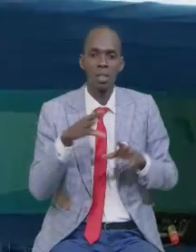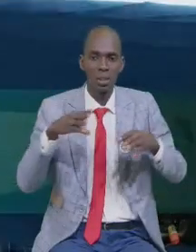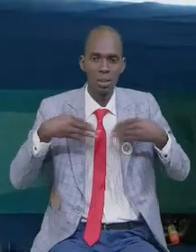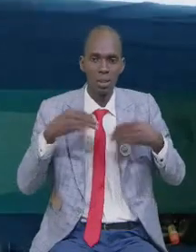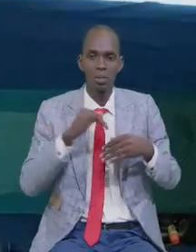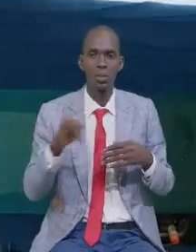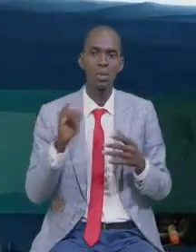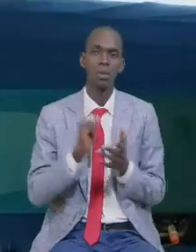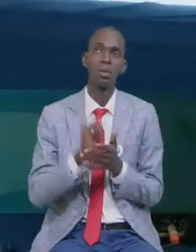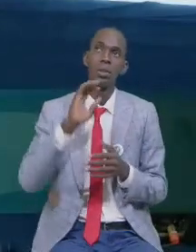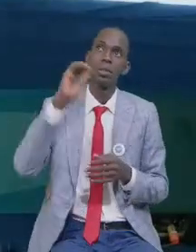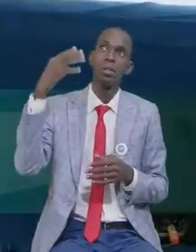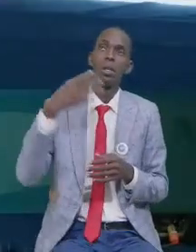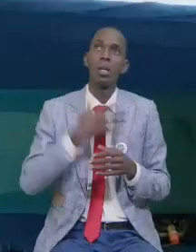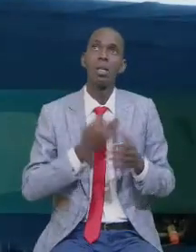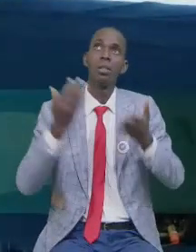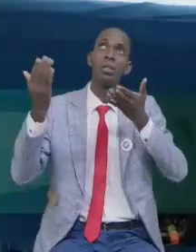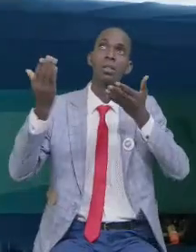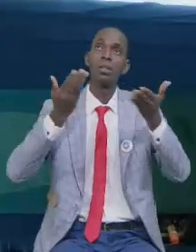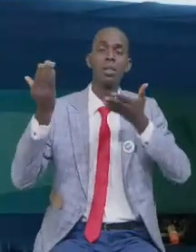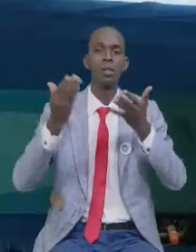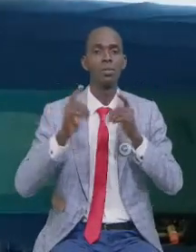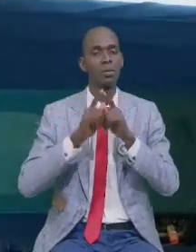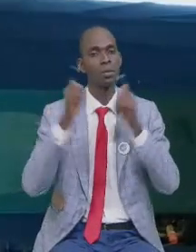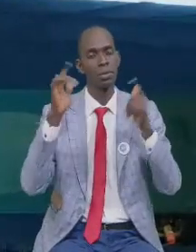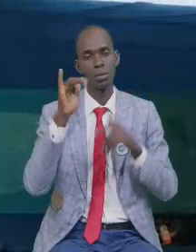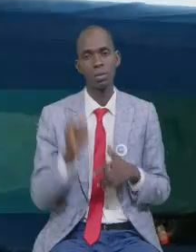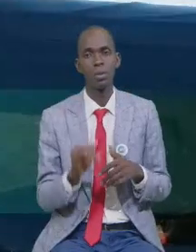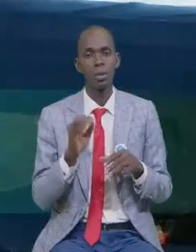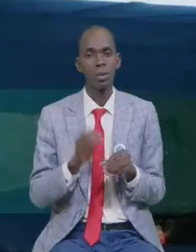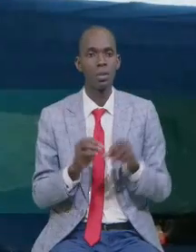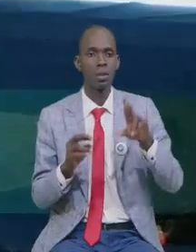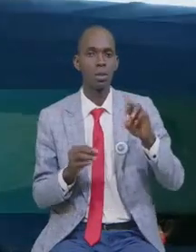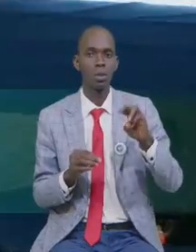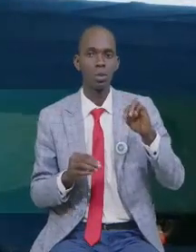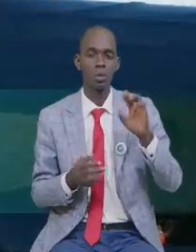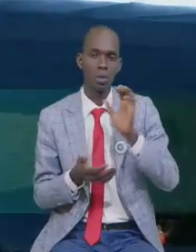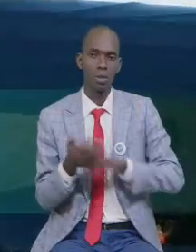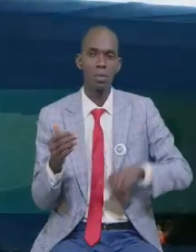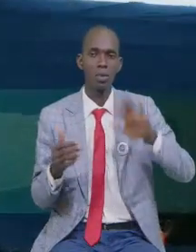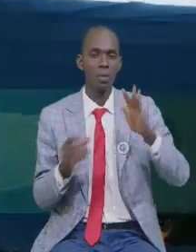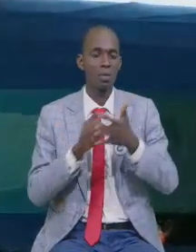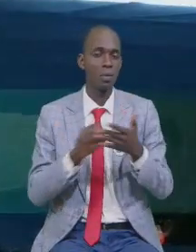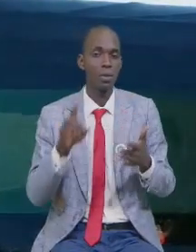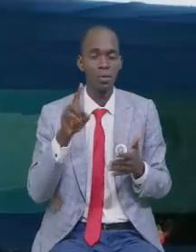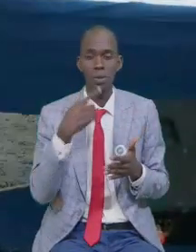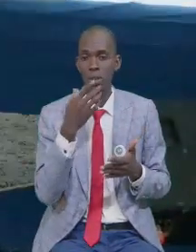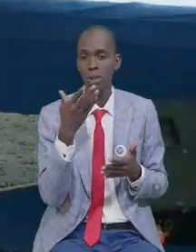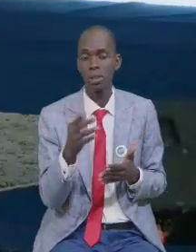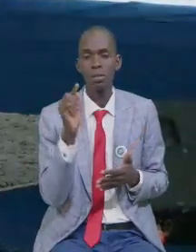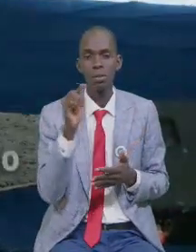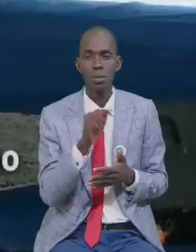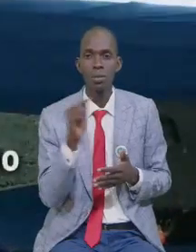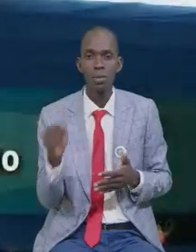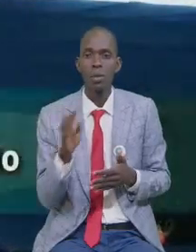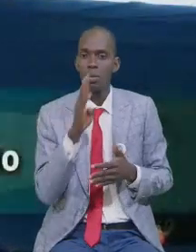can serve graciously. In Romans chapter 5 verse 1, it says, therefore being justified